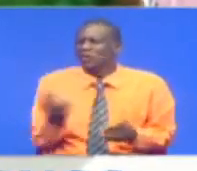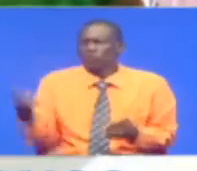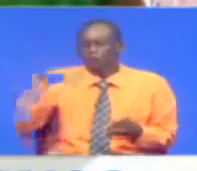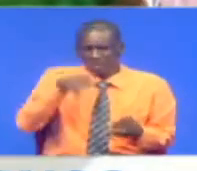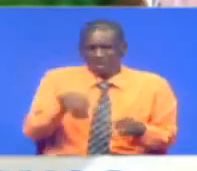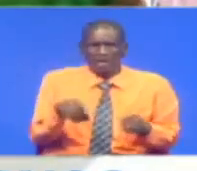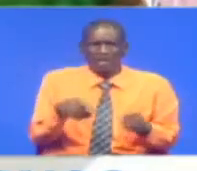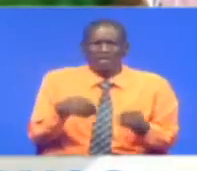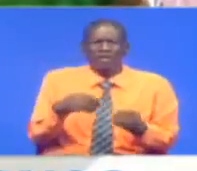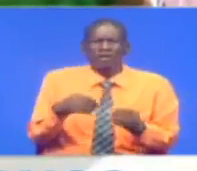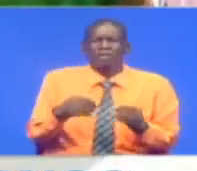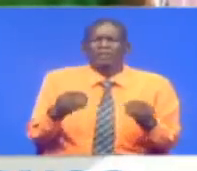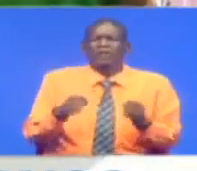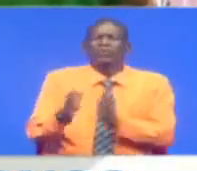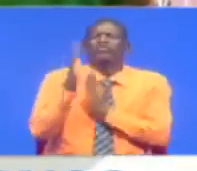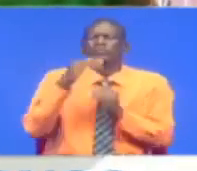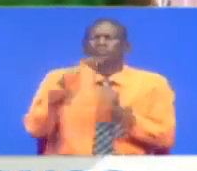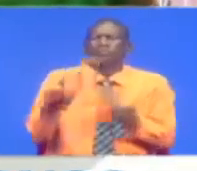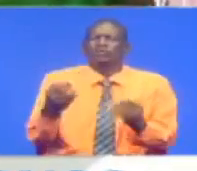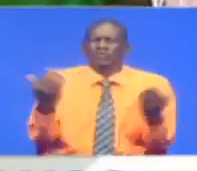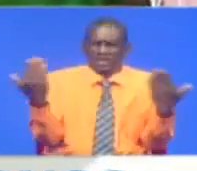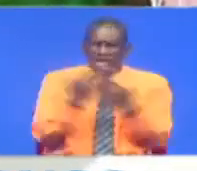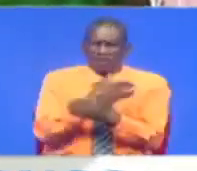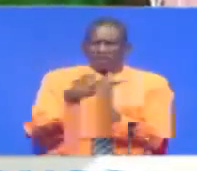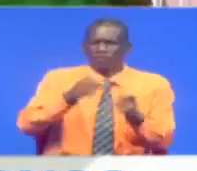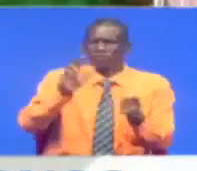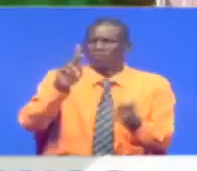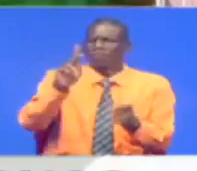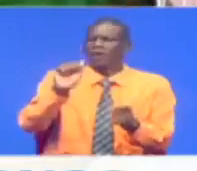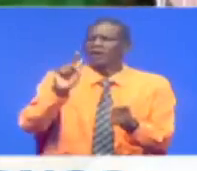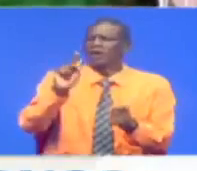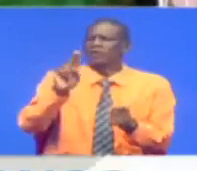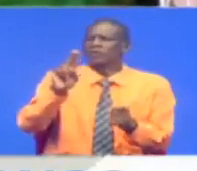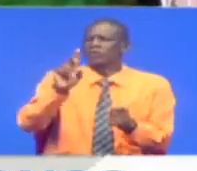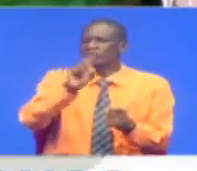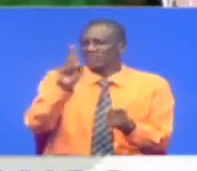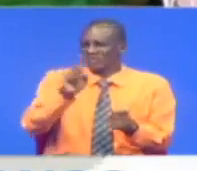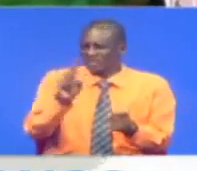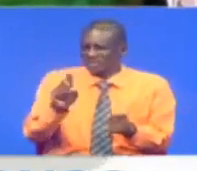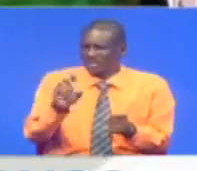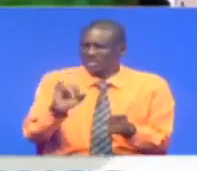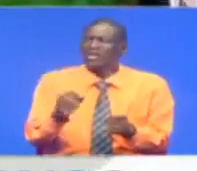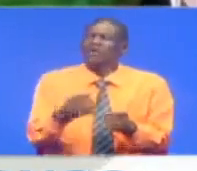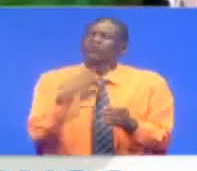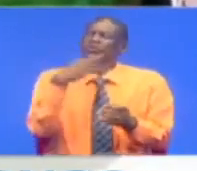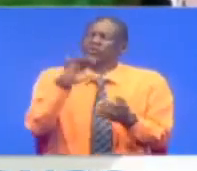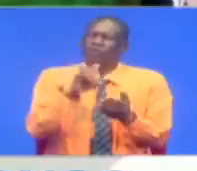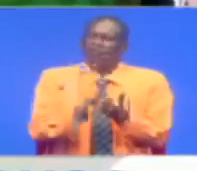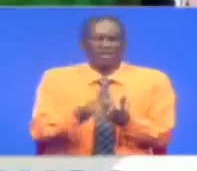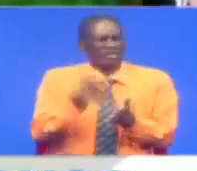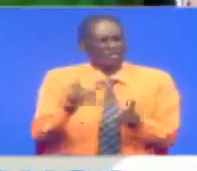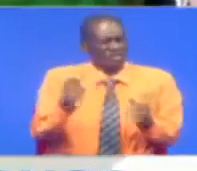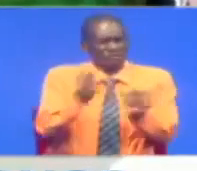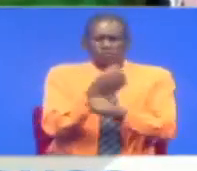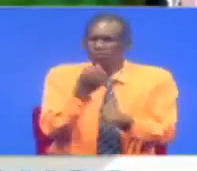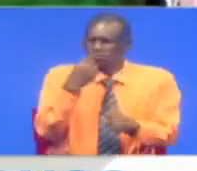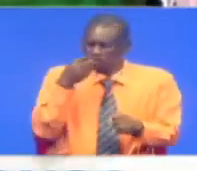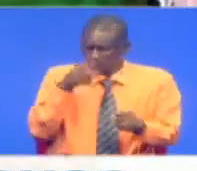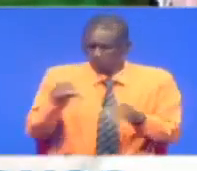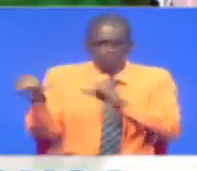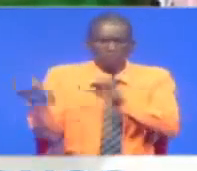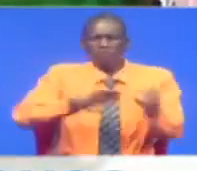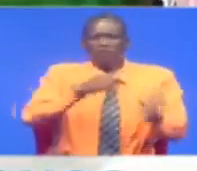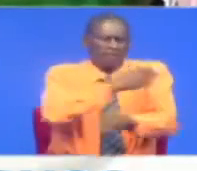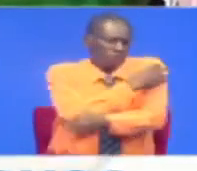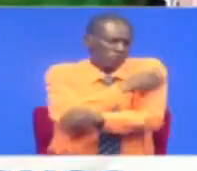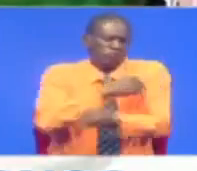wakakusi. Akasemekana huyu asitegenezwa hapa, apelekwa Maragwa. Sasa hiyo